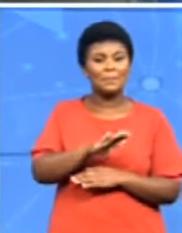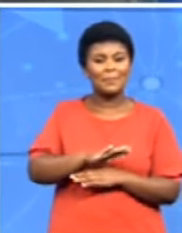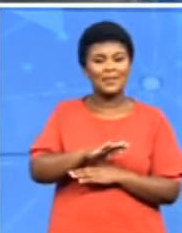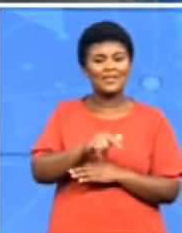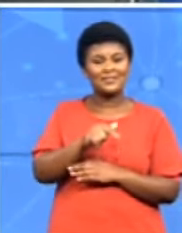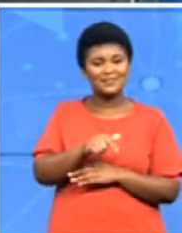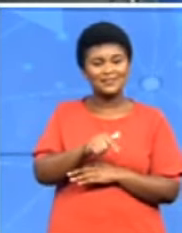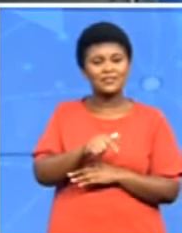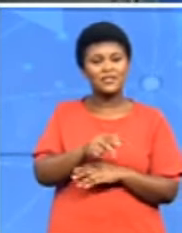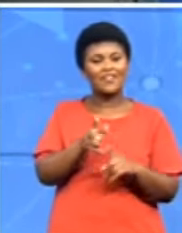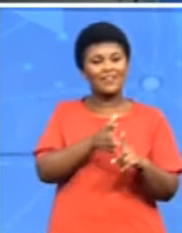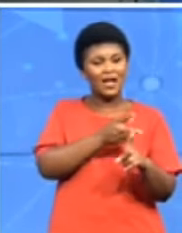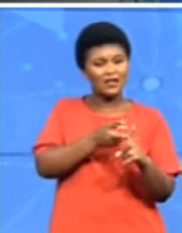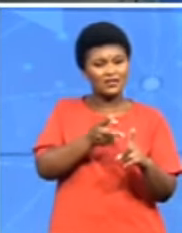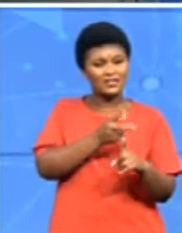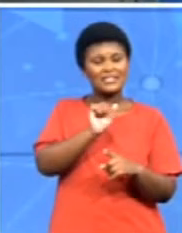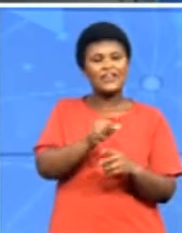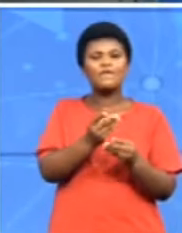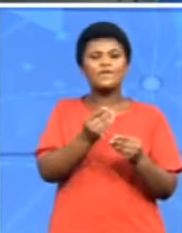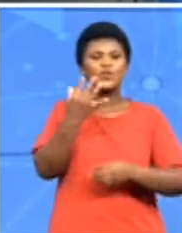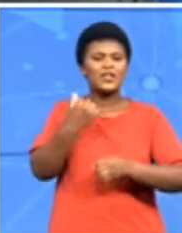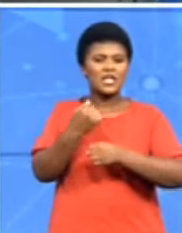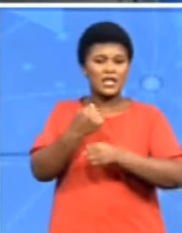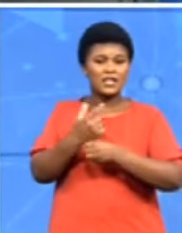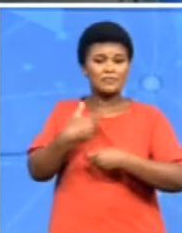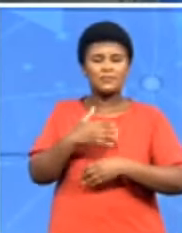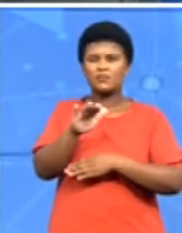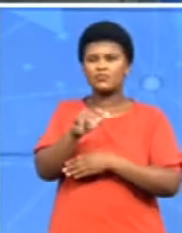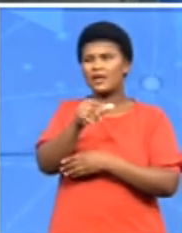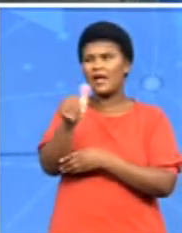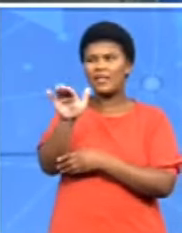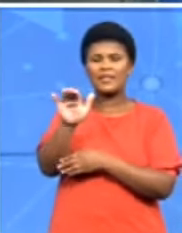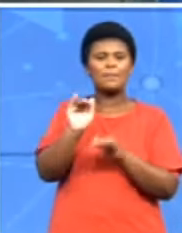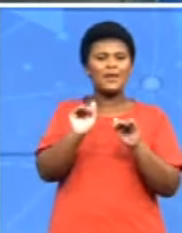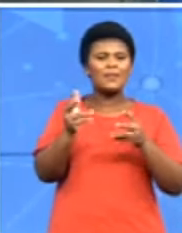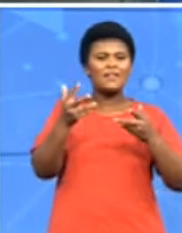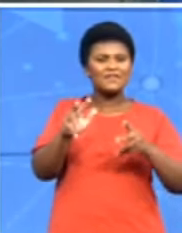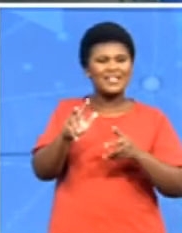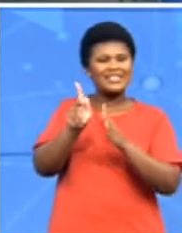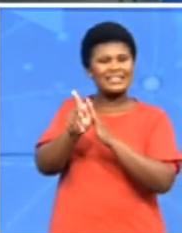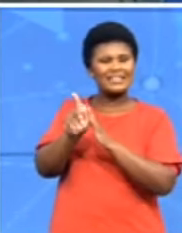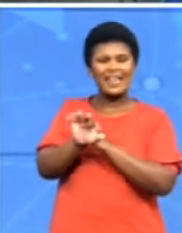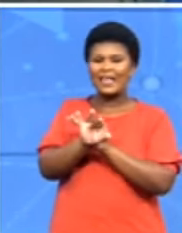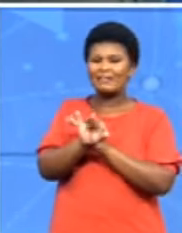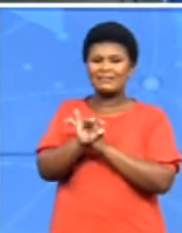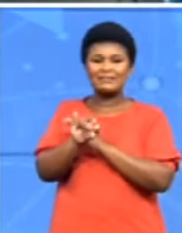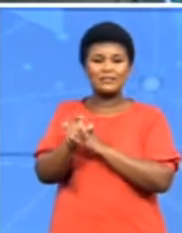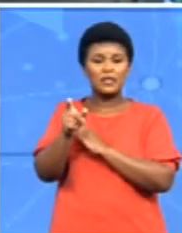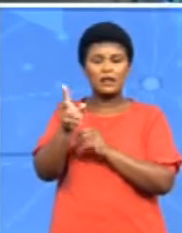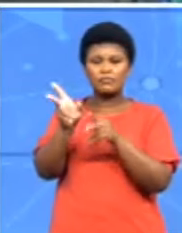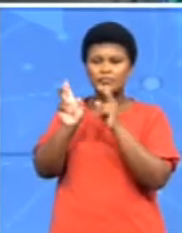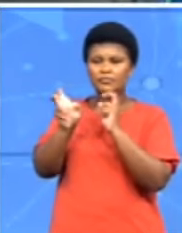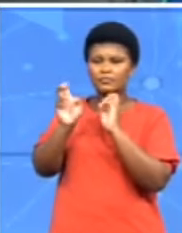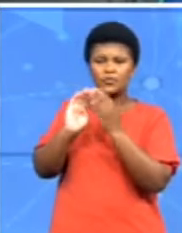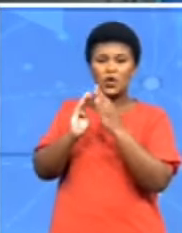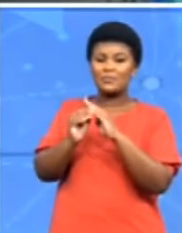few years ago I was in another area where people were being killed every day. When you get a sense from the communities that, no, these young boys who are killing